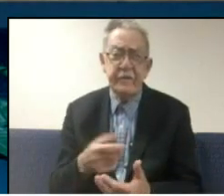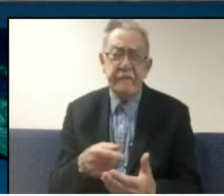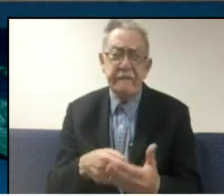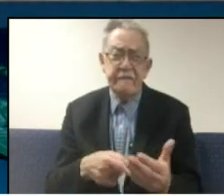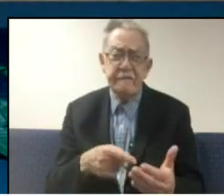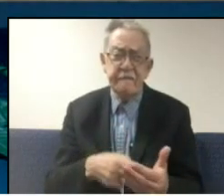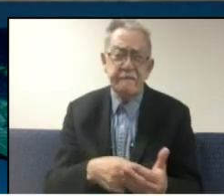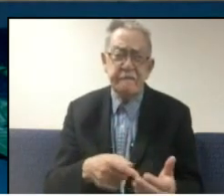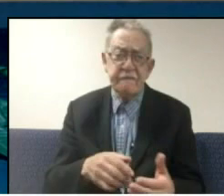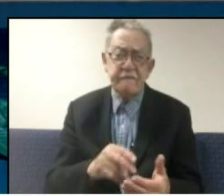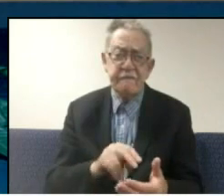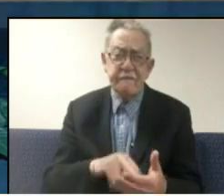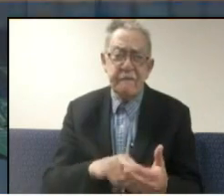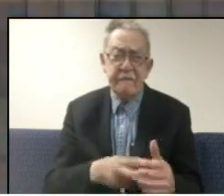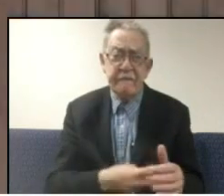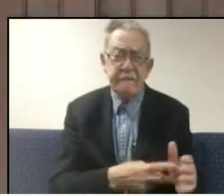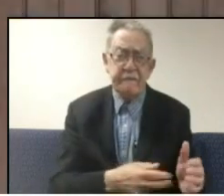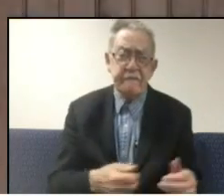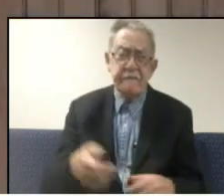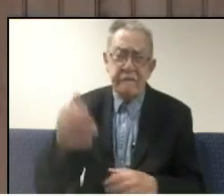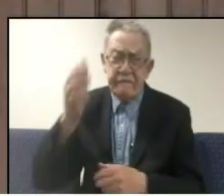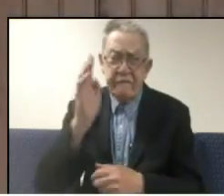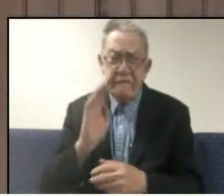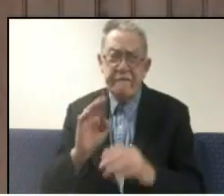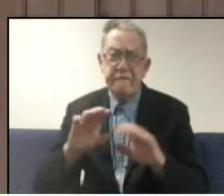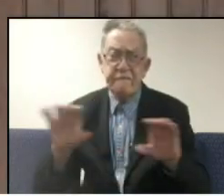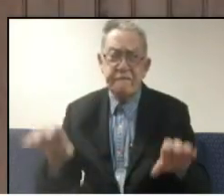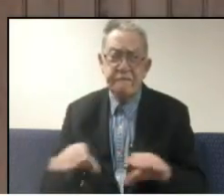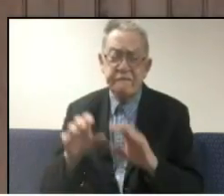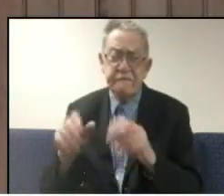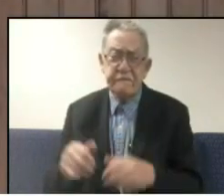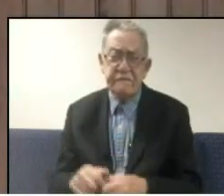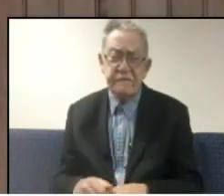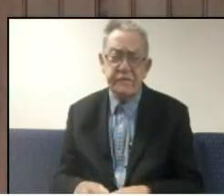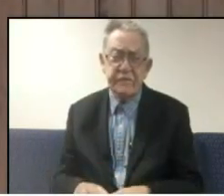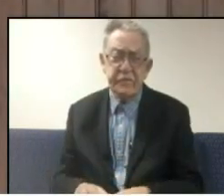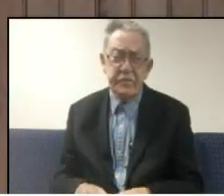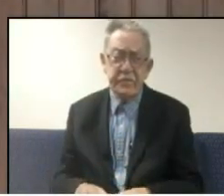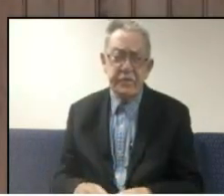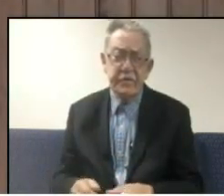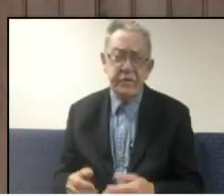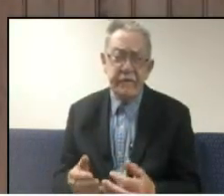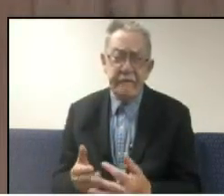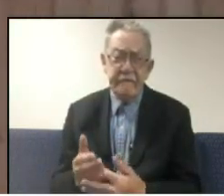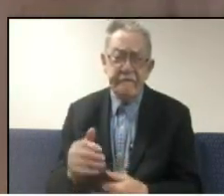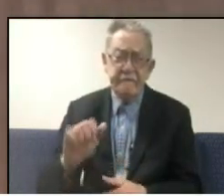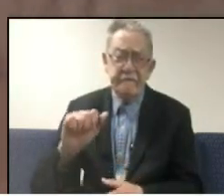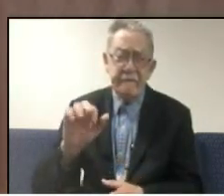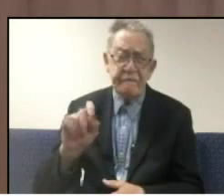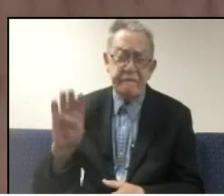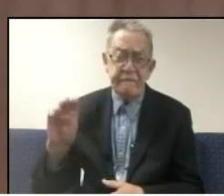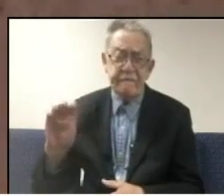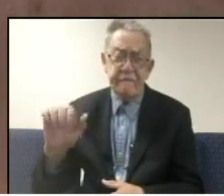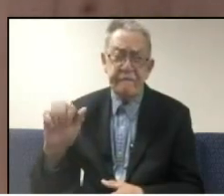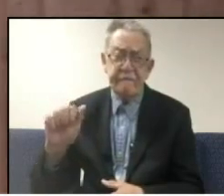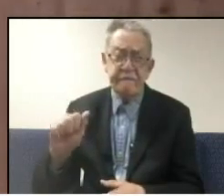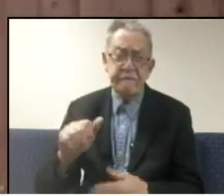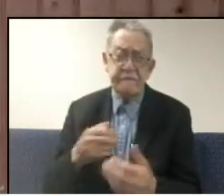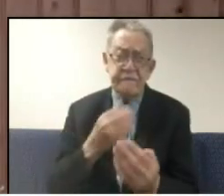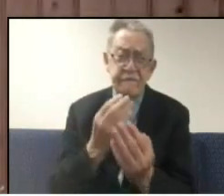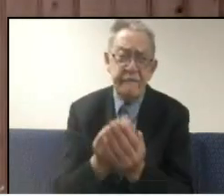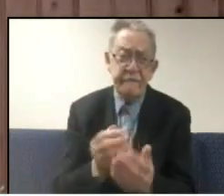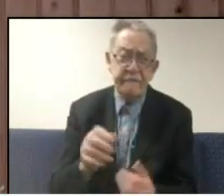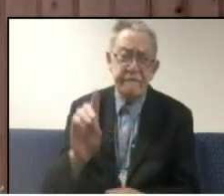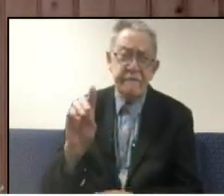he's doing. He didn't go to Jerusalem immediately. He went to Arabia, and then he would return to Damascus, which is where he